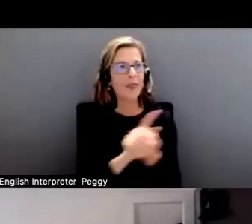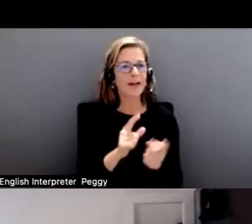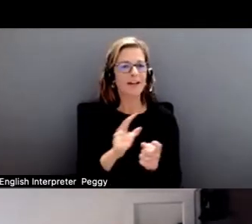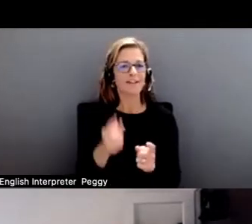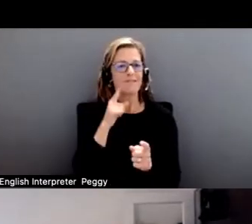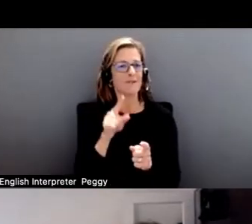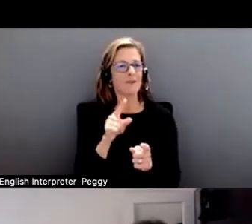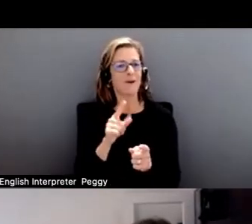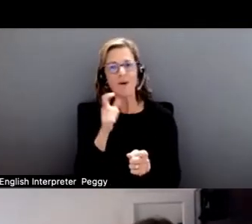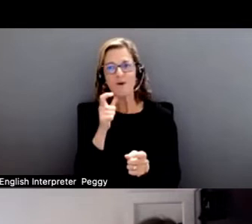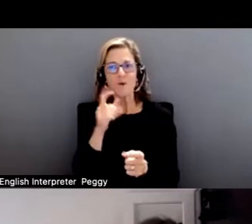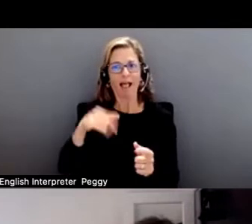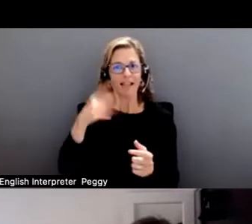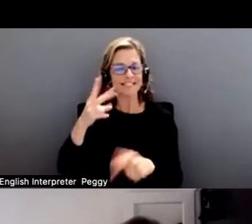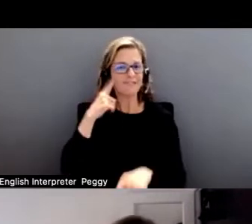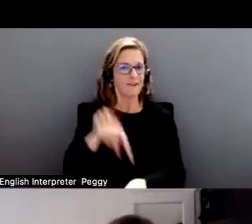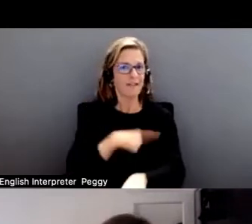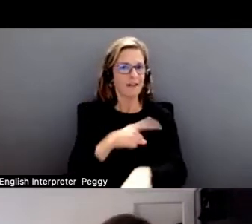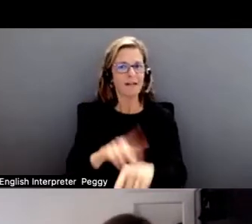was